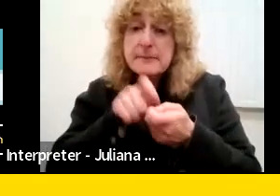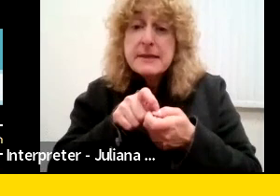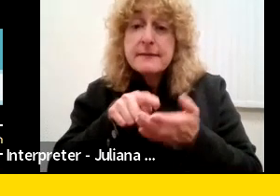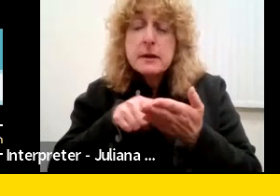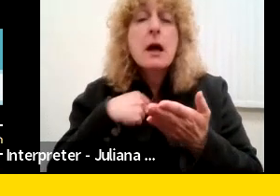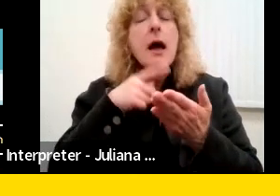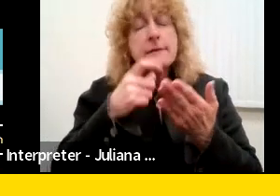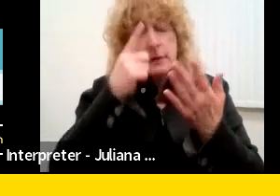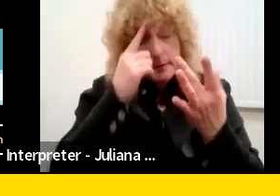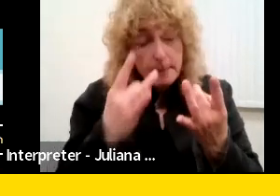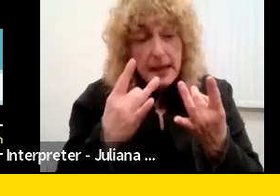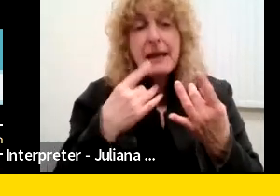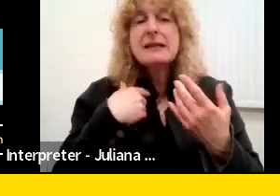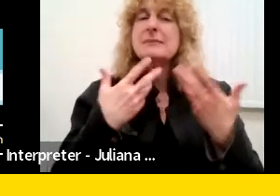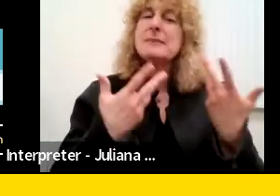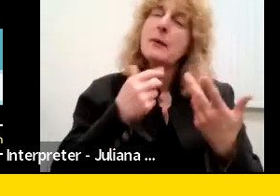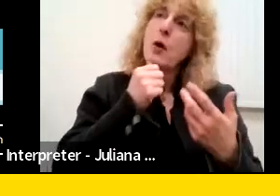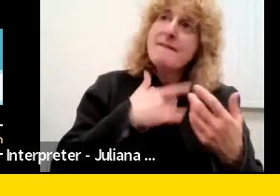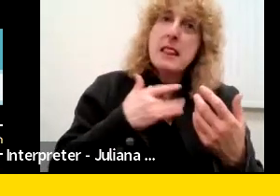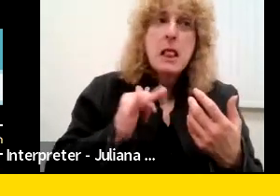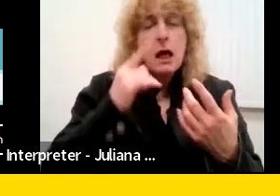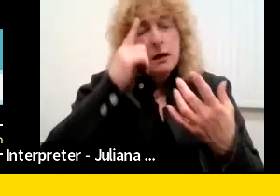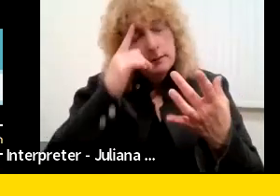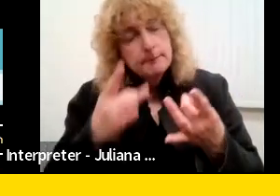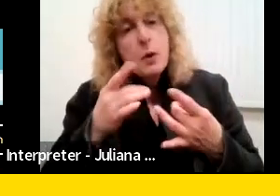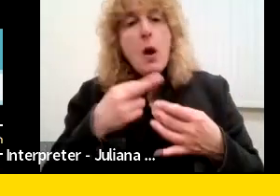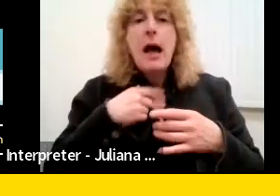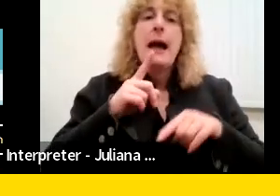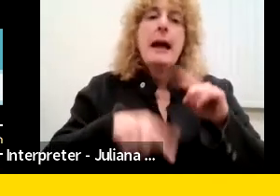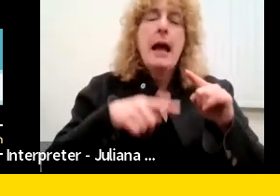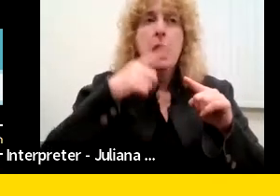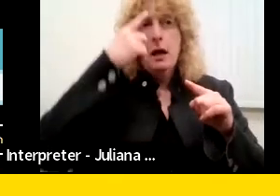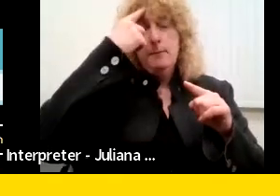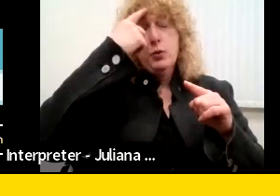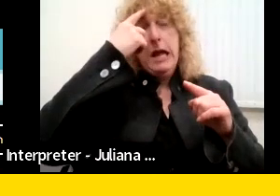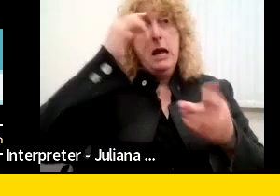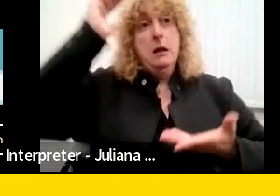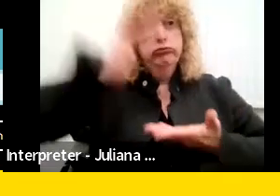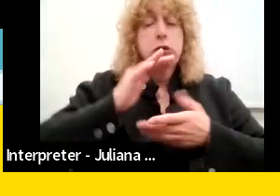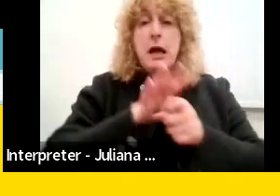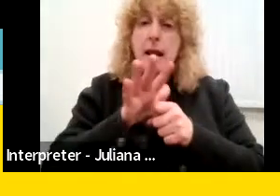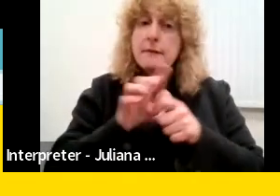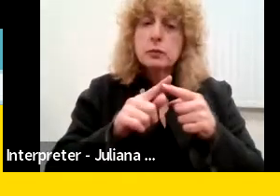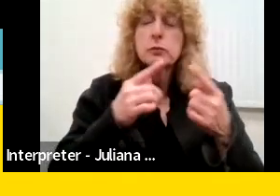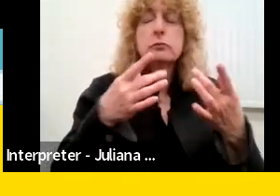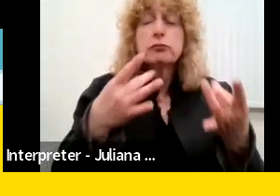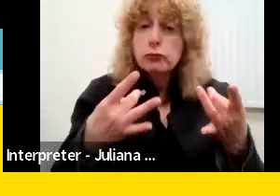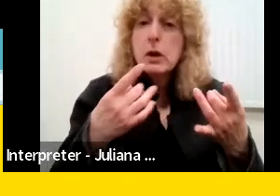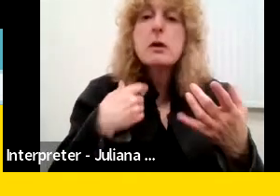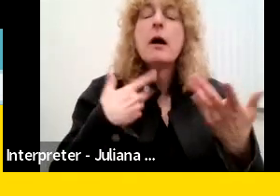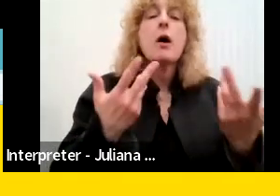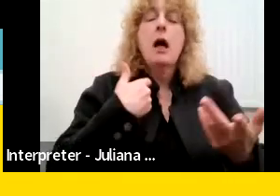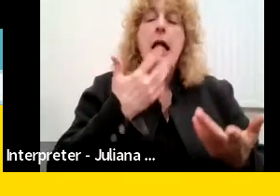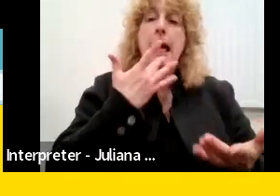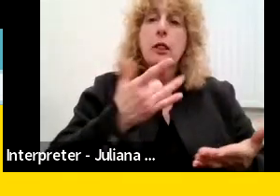to meditate, I might not feel like really meditating, or I can't power down my brain enough to meditate. So me coloring